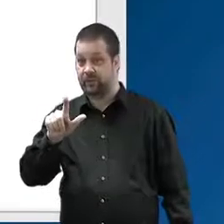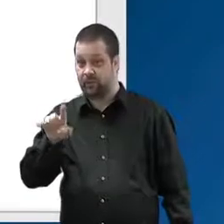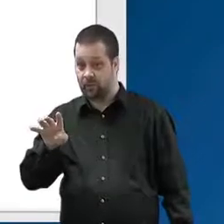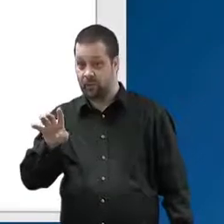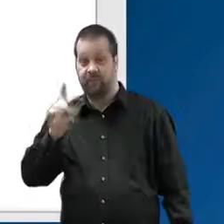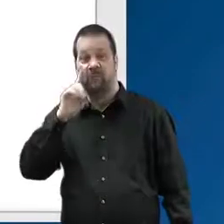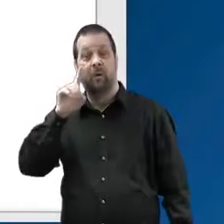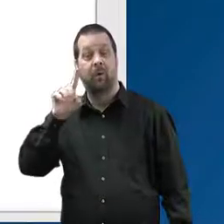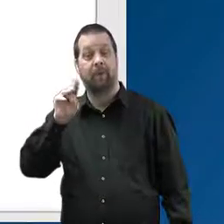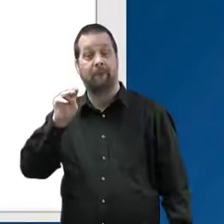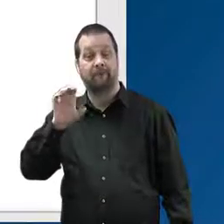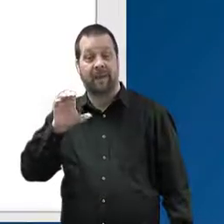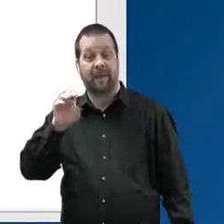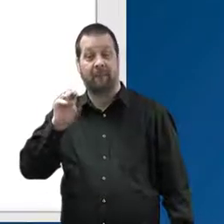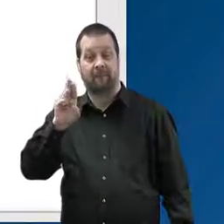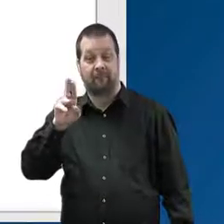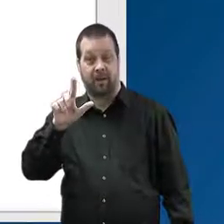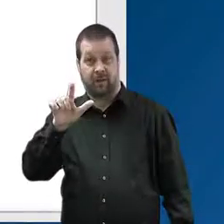in orange.